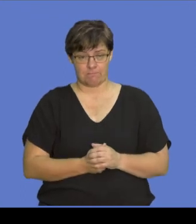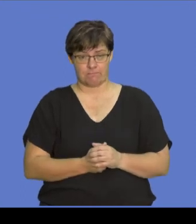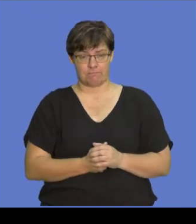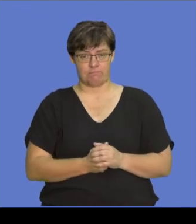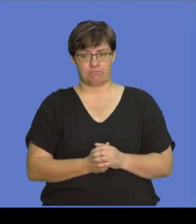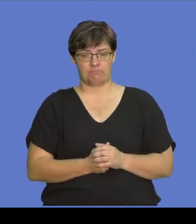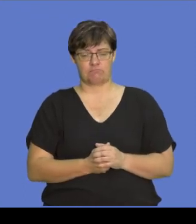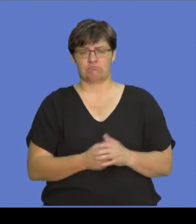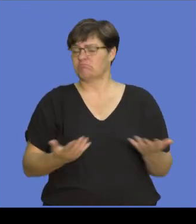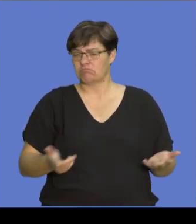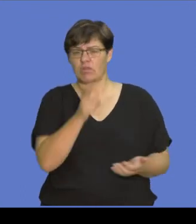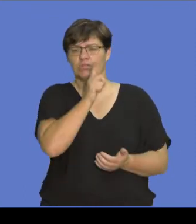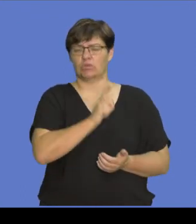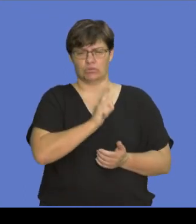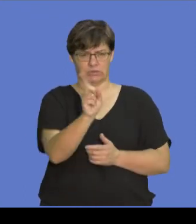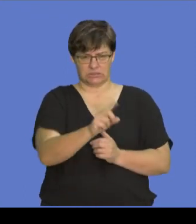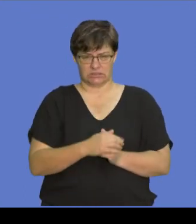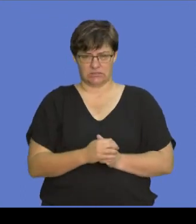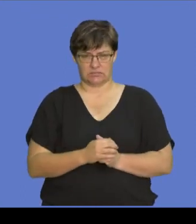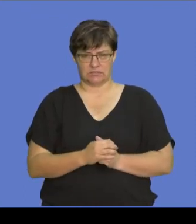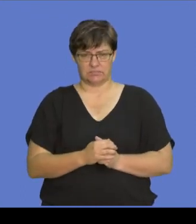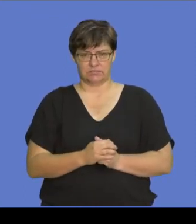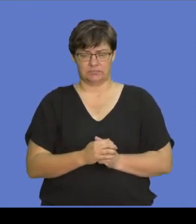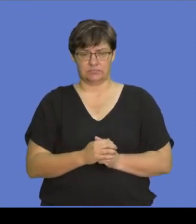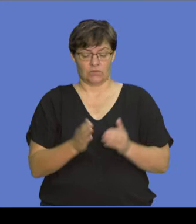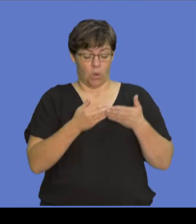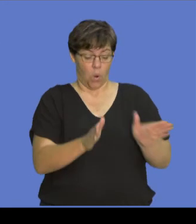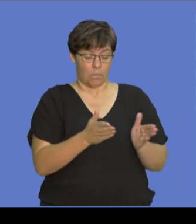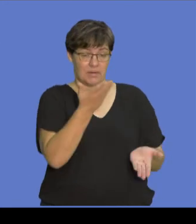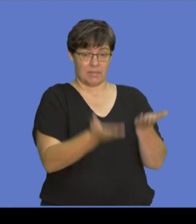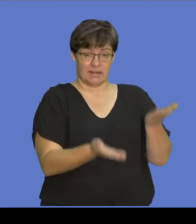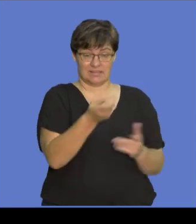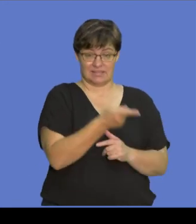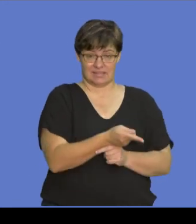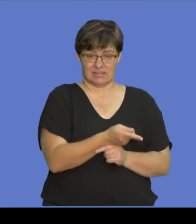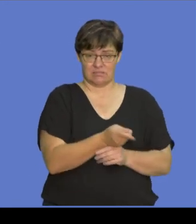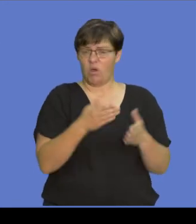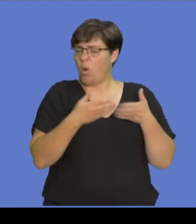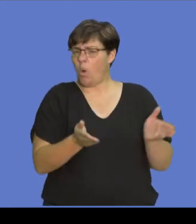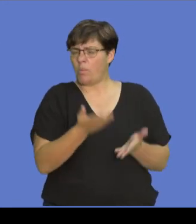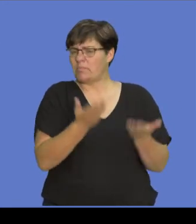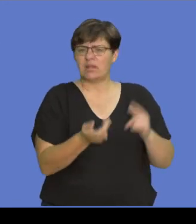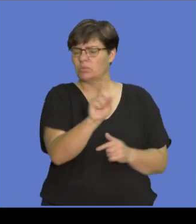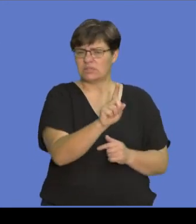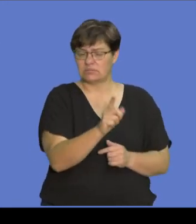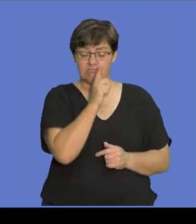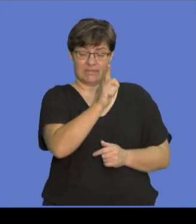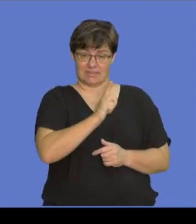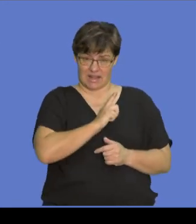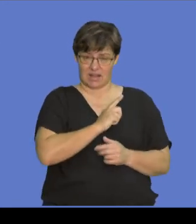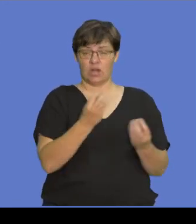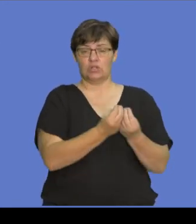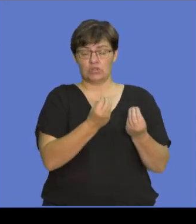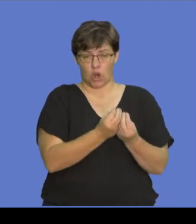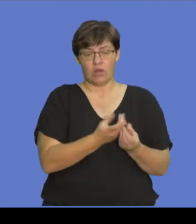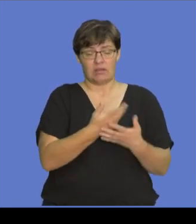What are we told? We are told with regards to opening balances. What are my opening balances? I'm told that stock on hand at the